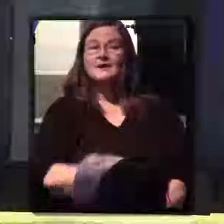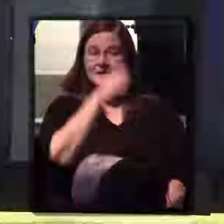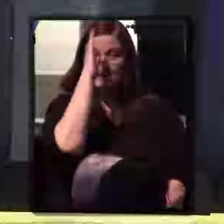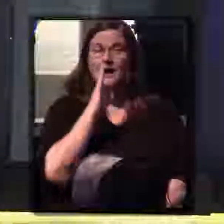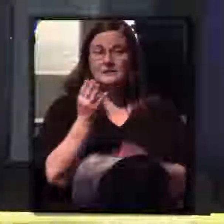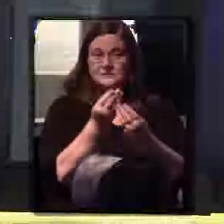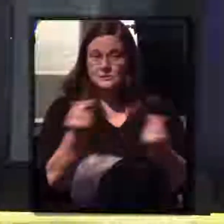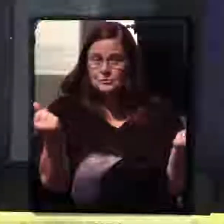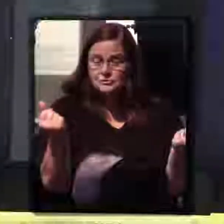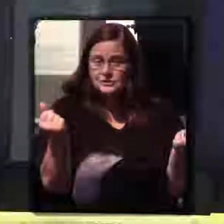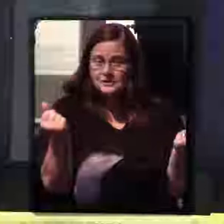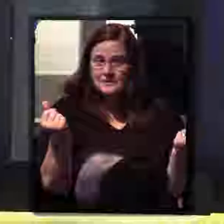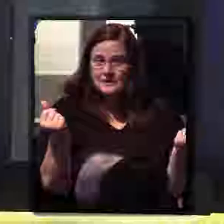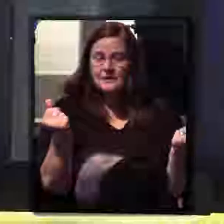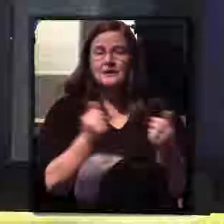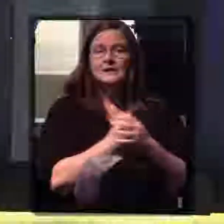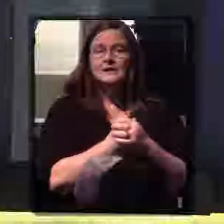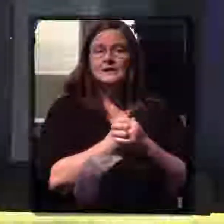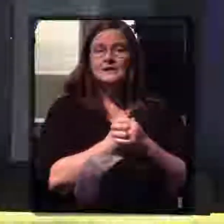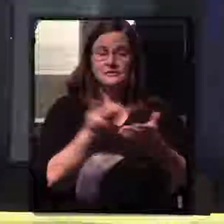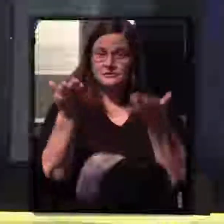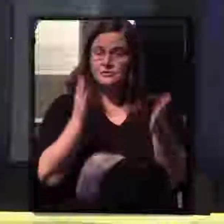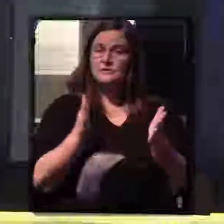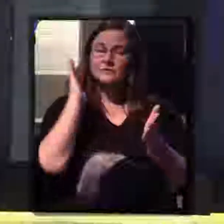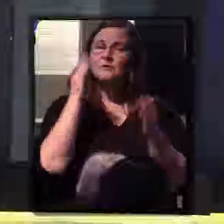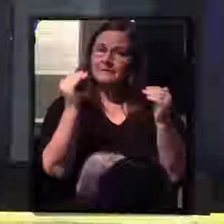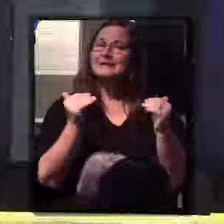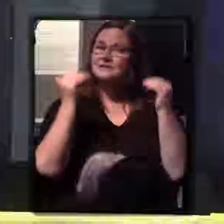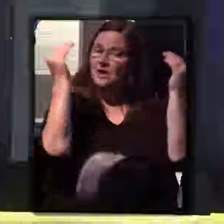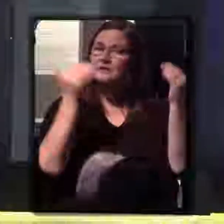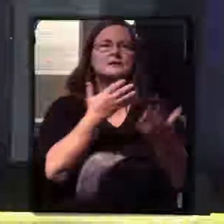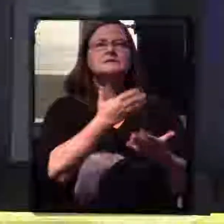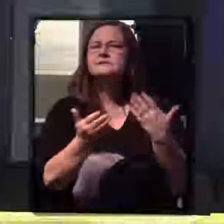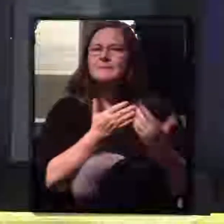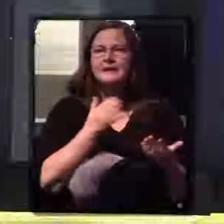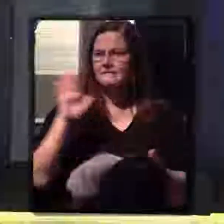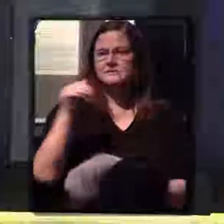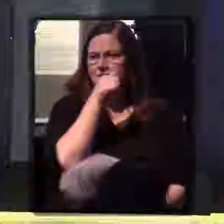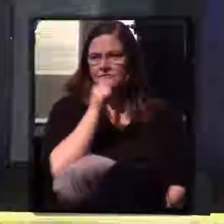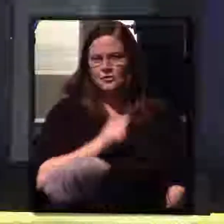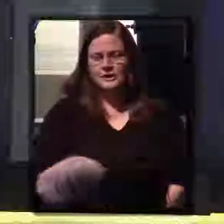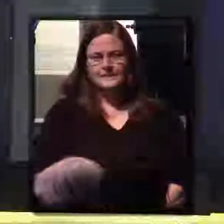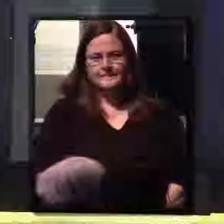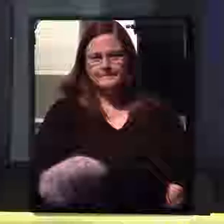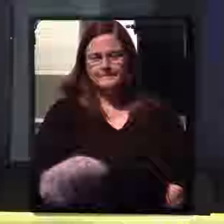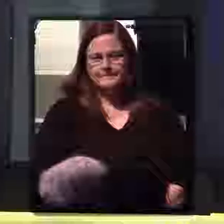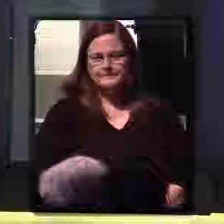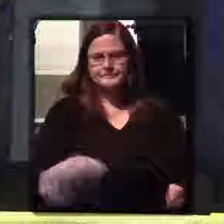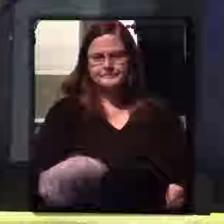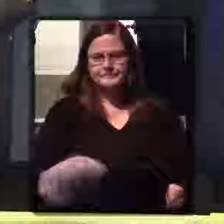idea here is that God's solution is that the servant is going to be exalted